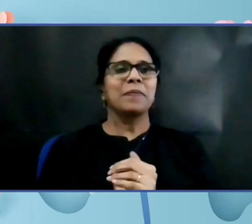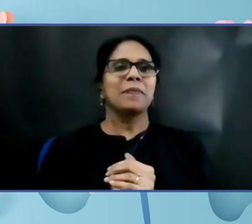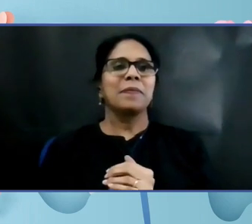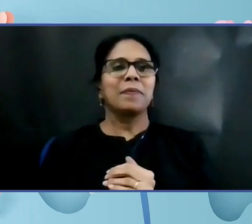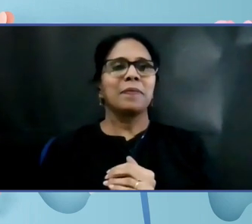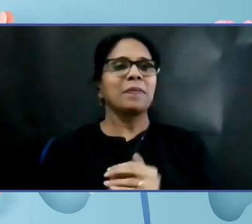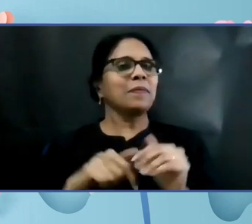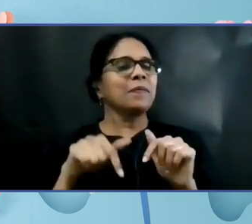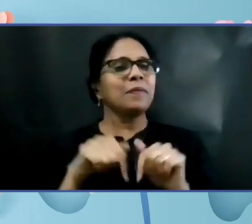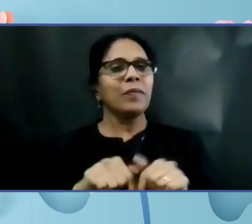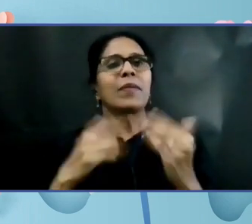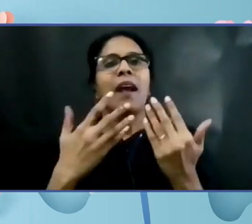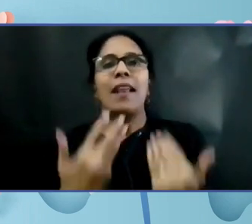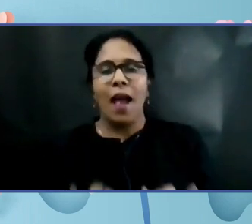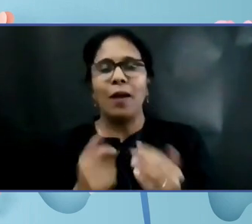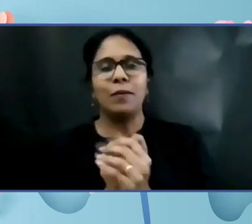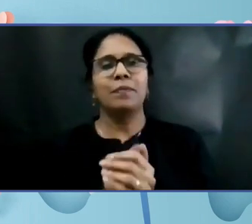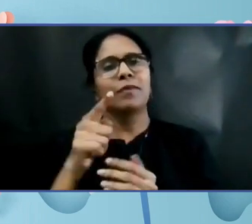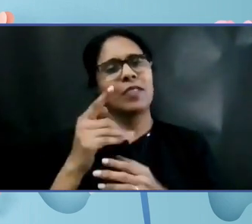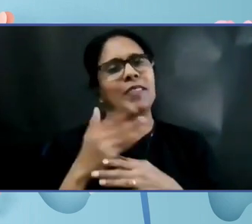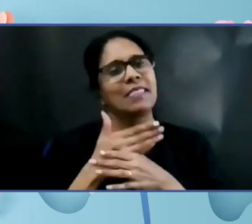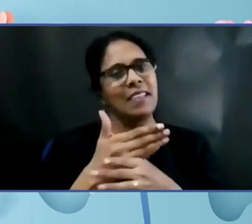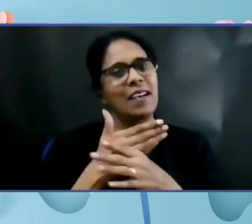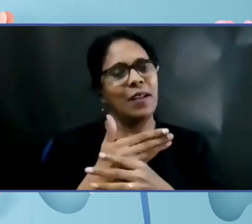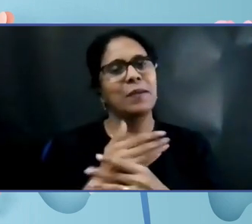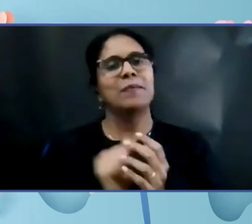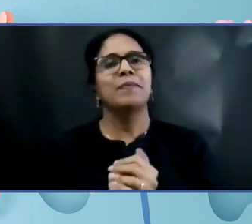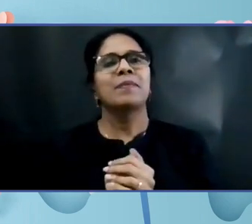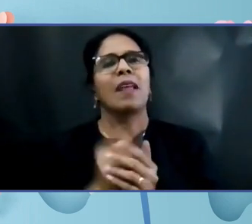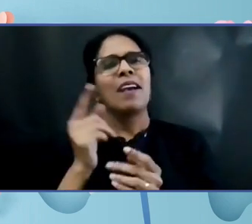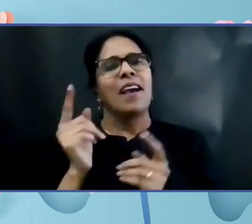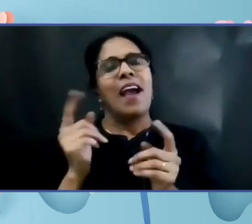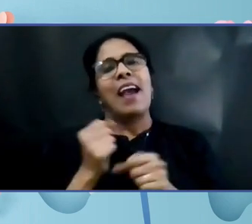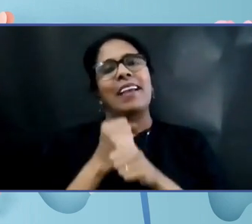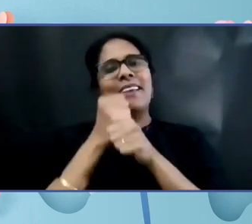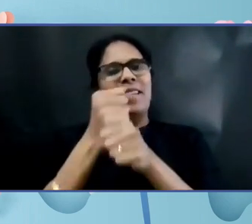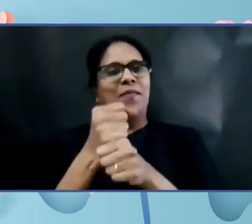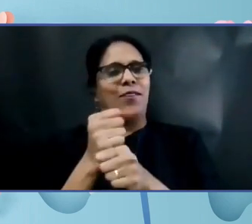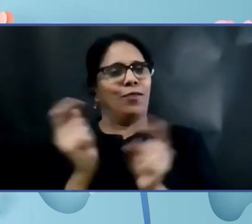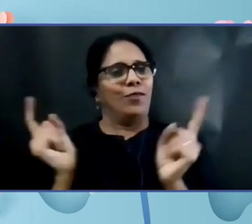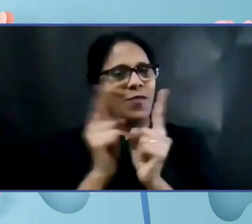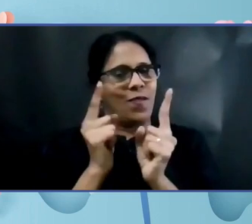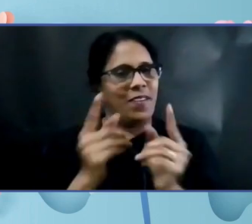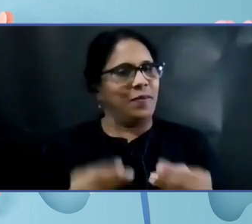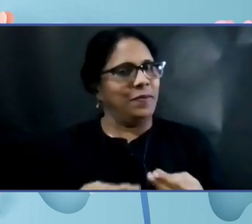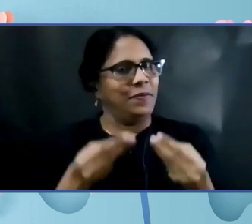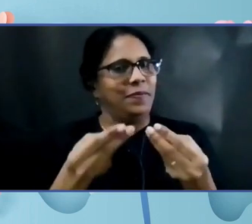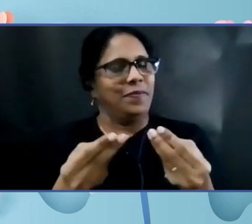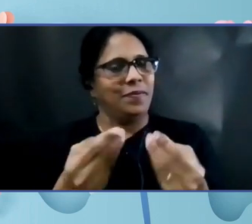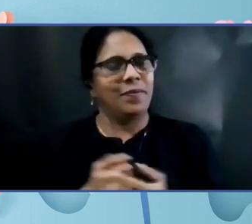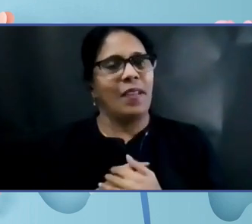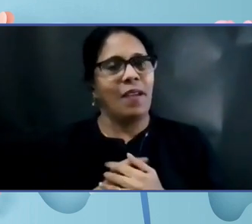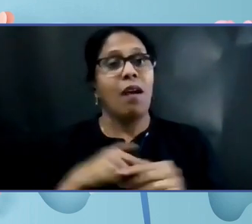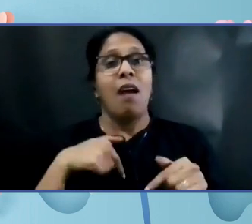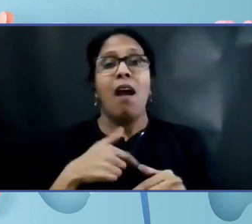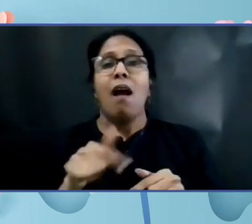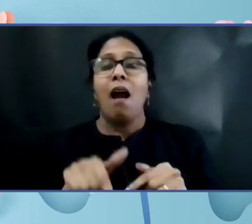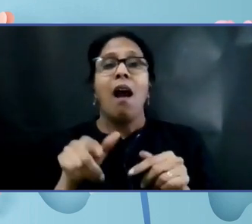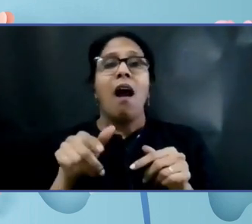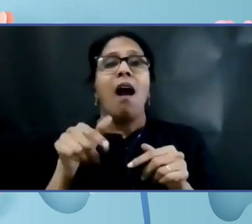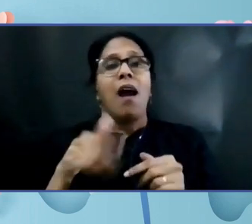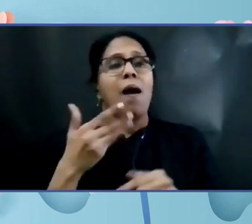And now, I want to share with you all a little gift from me to you. And I believe this is a perfect